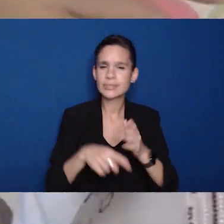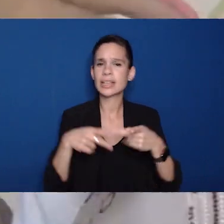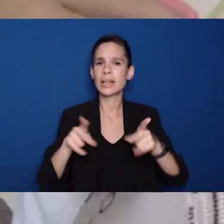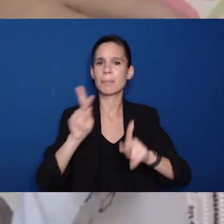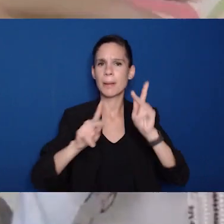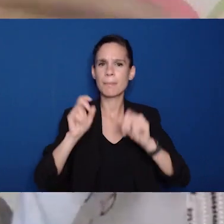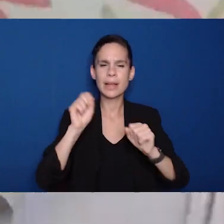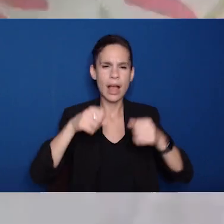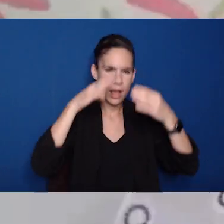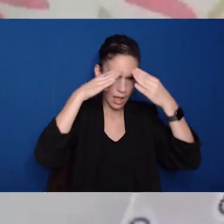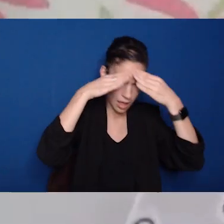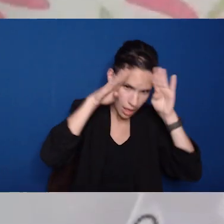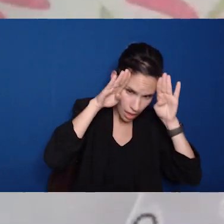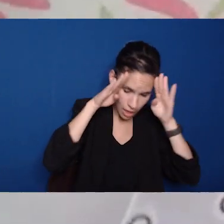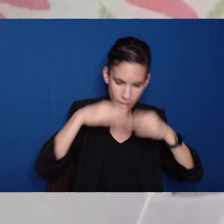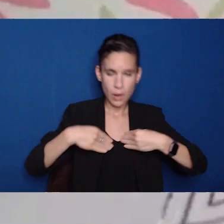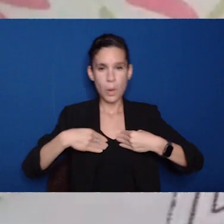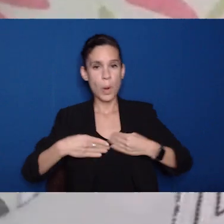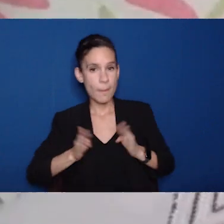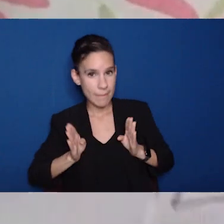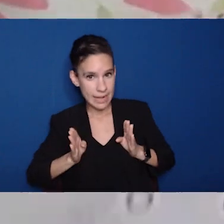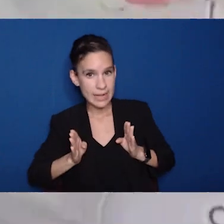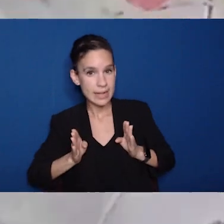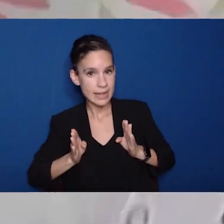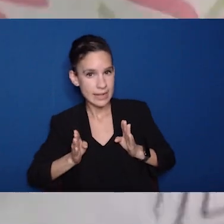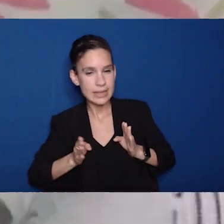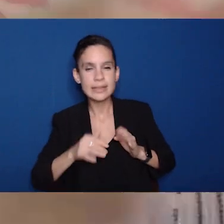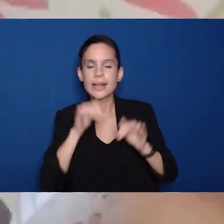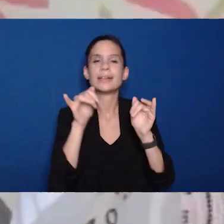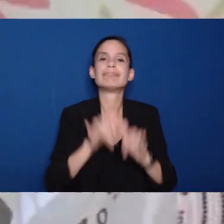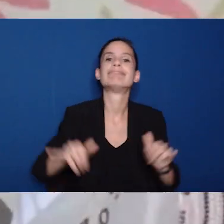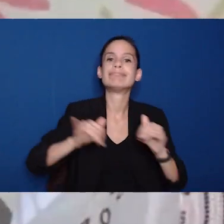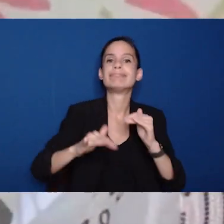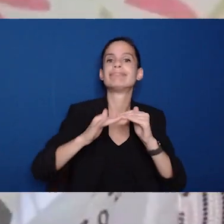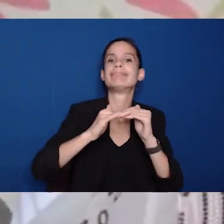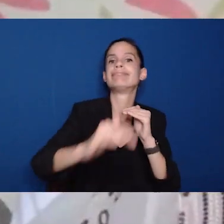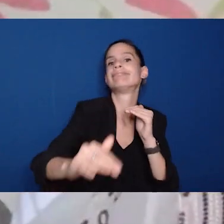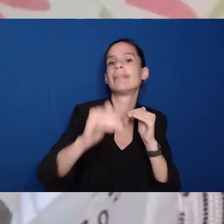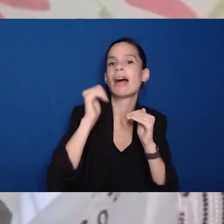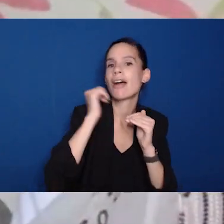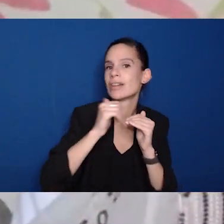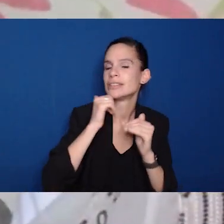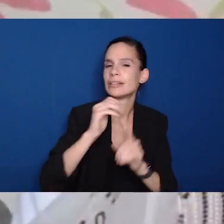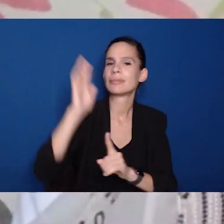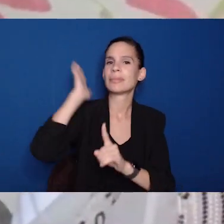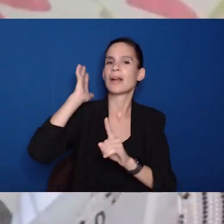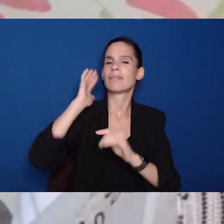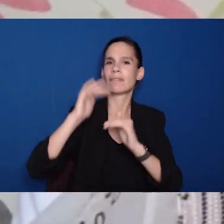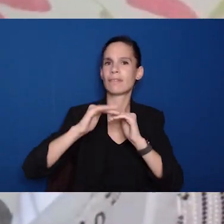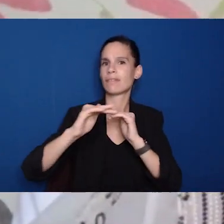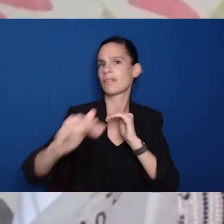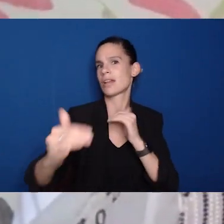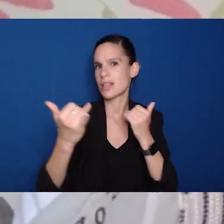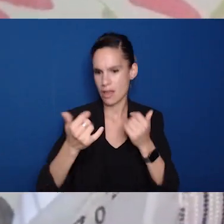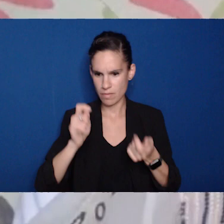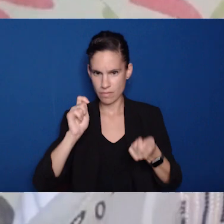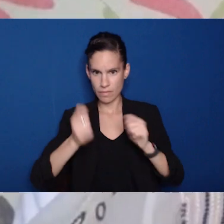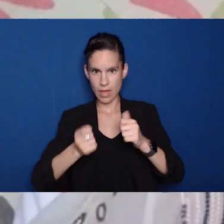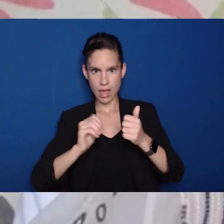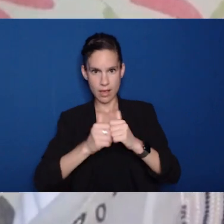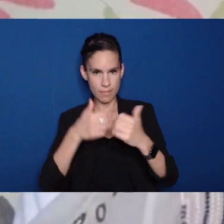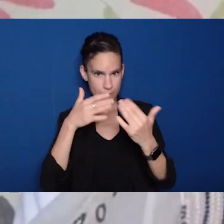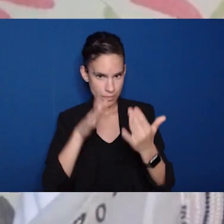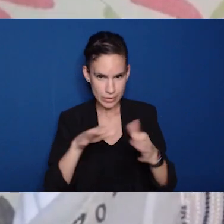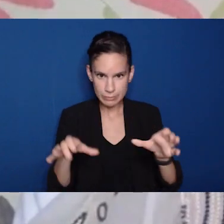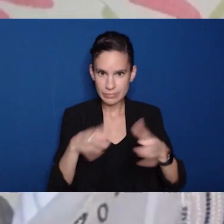people to open up to possibilities that are not standard, things that we might not have done in normal times. So